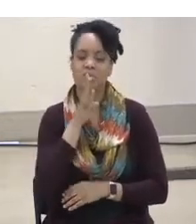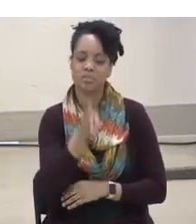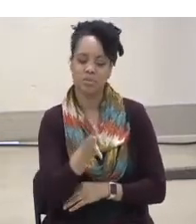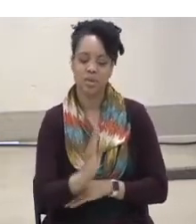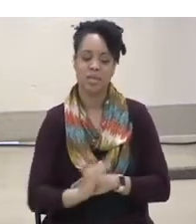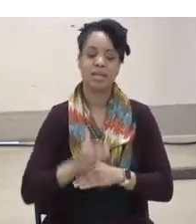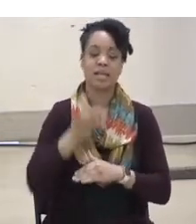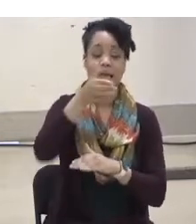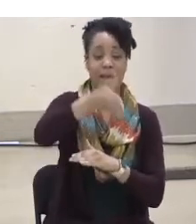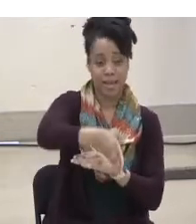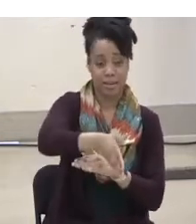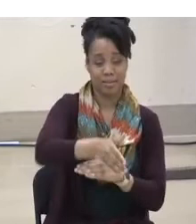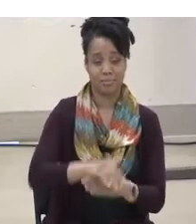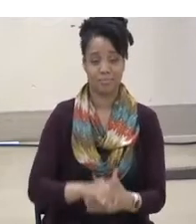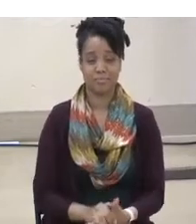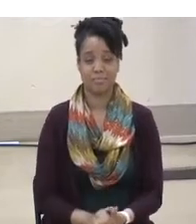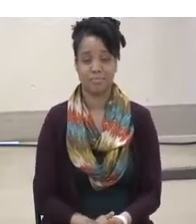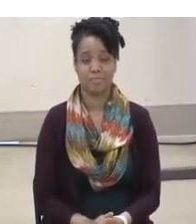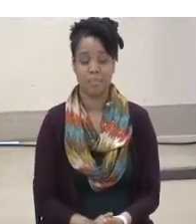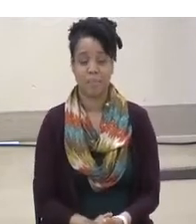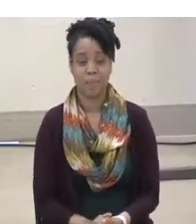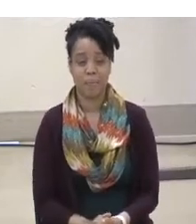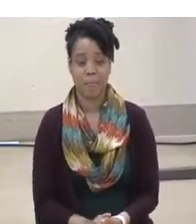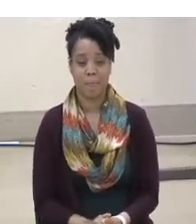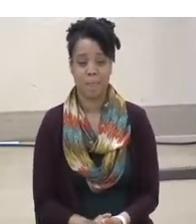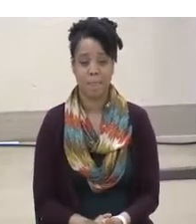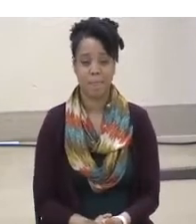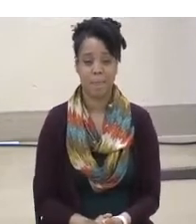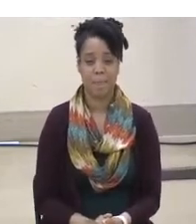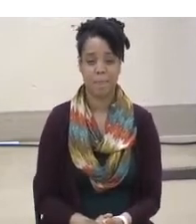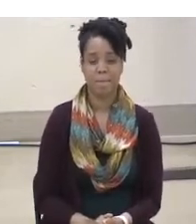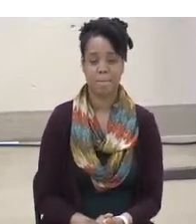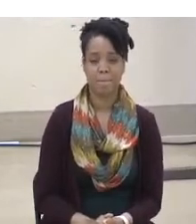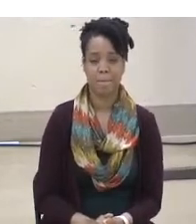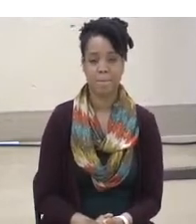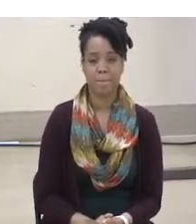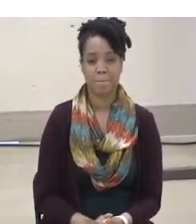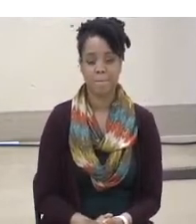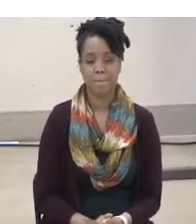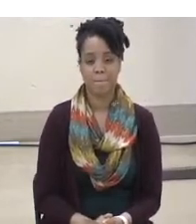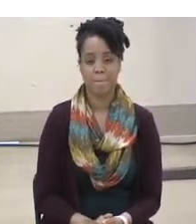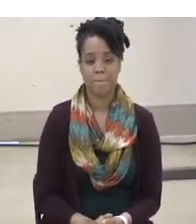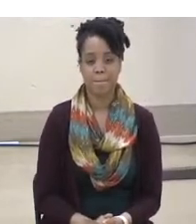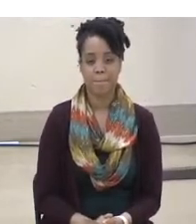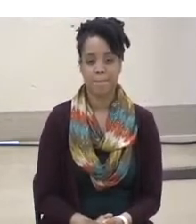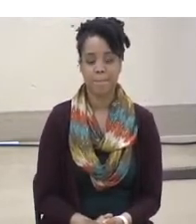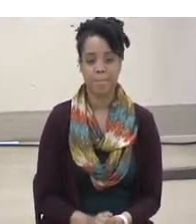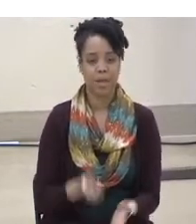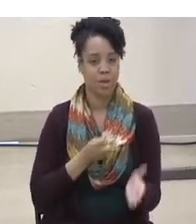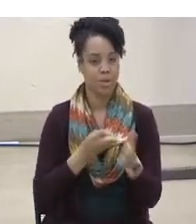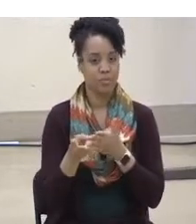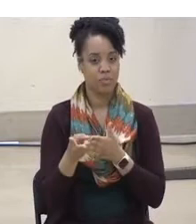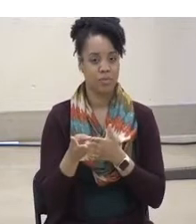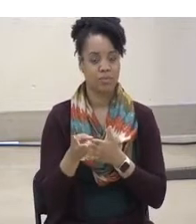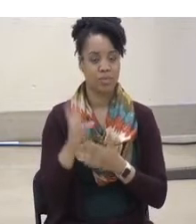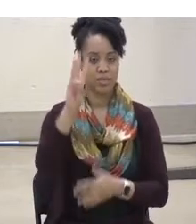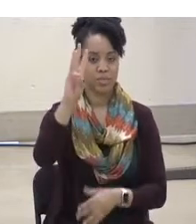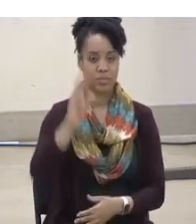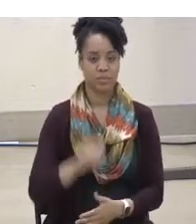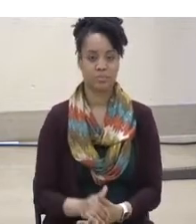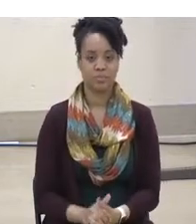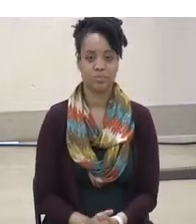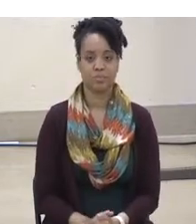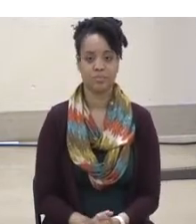a la verdad fue fiel en toda la casa de Dios como siervo para testimonio de lo que se iba a decir. Verse number 6.